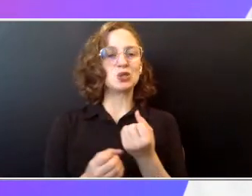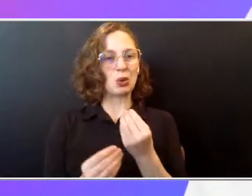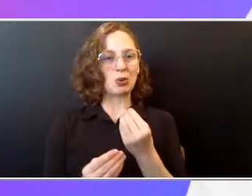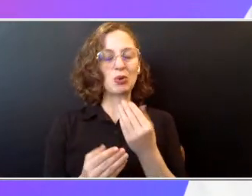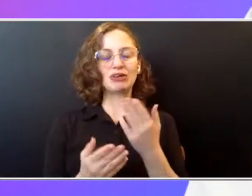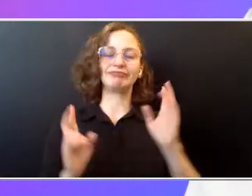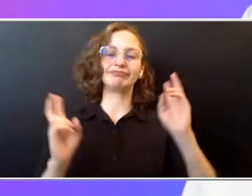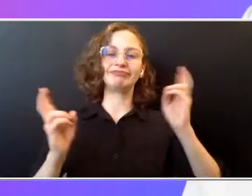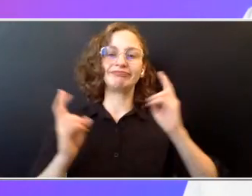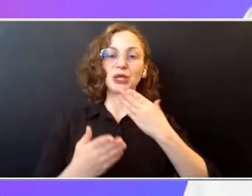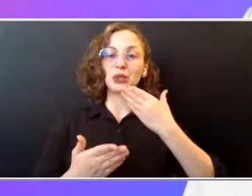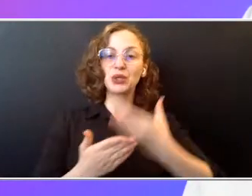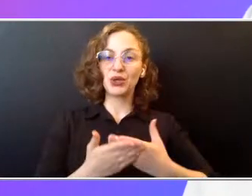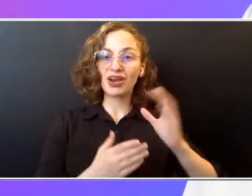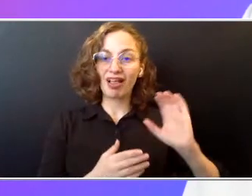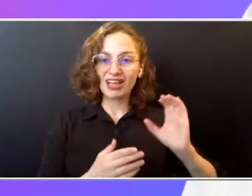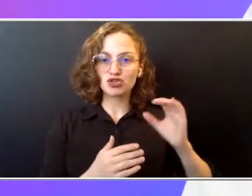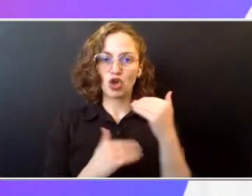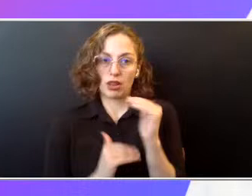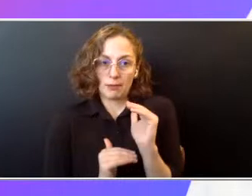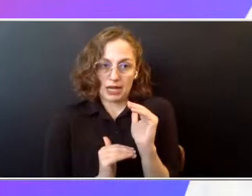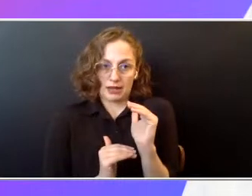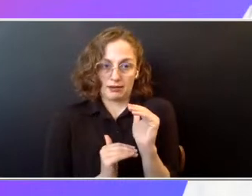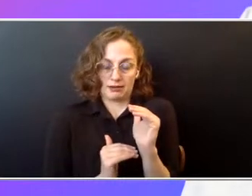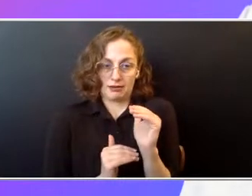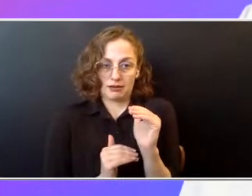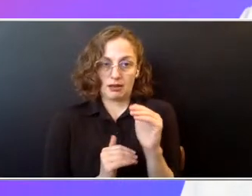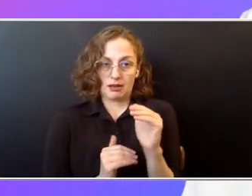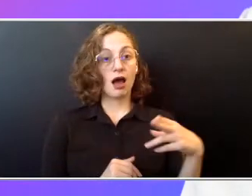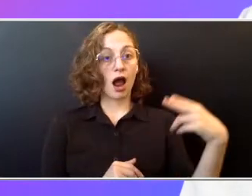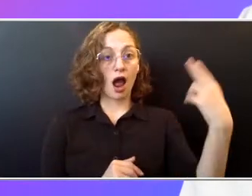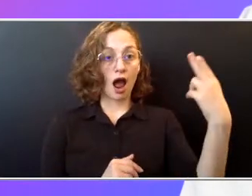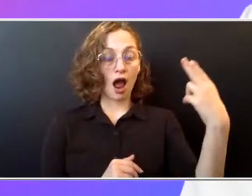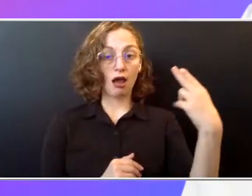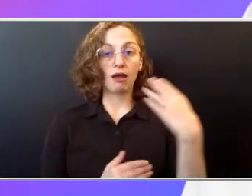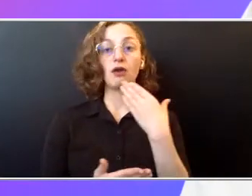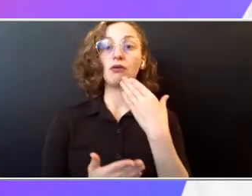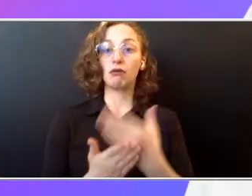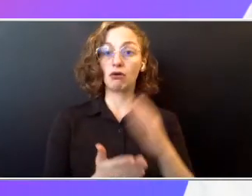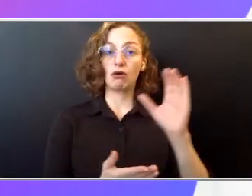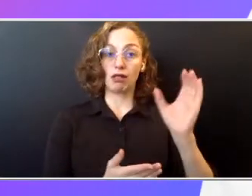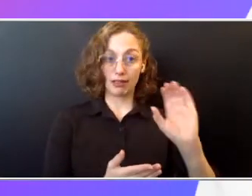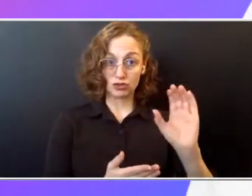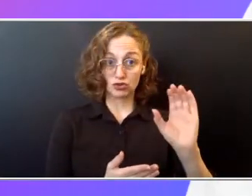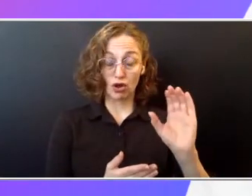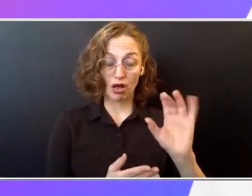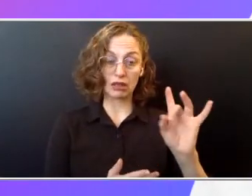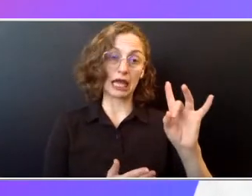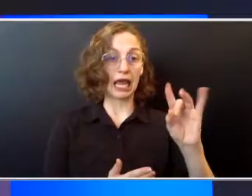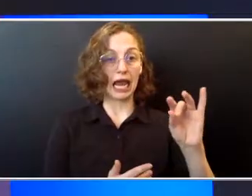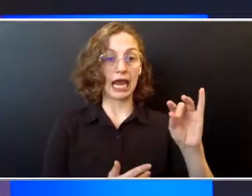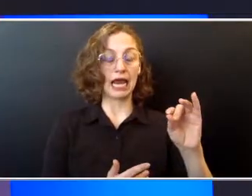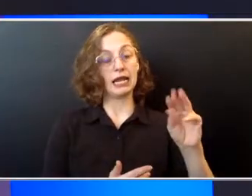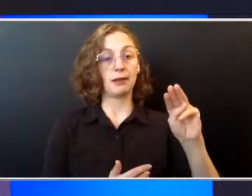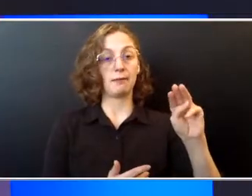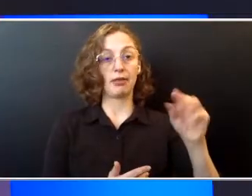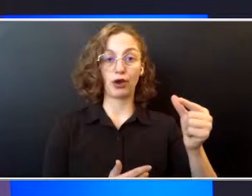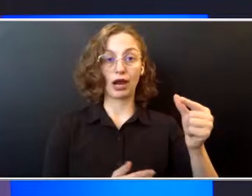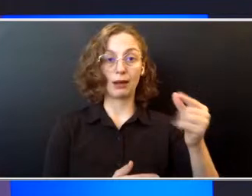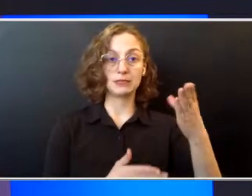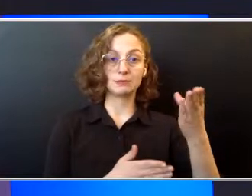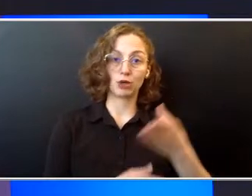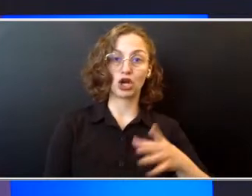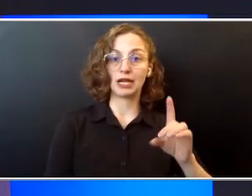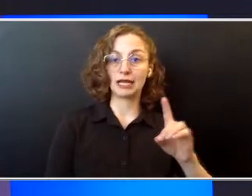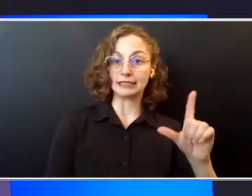good cholesterol, over 80 milligrams per deciliter, is actually been shown to be detrimental. And that's another story we can talk some other time. Yeah, because that's